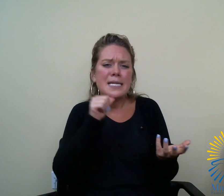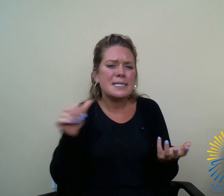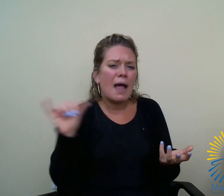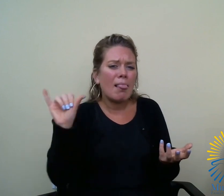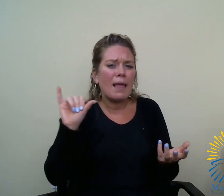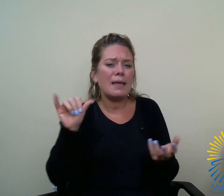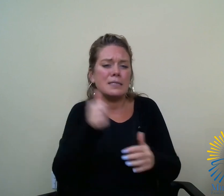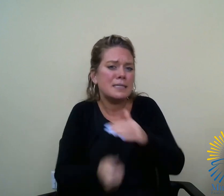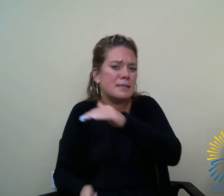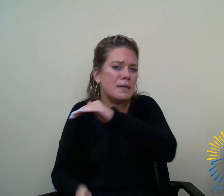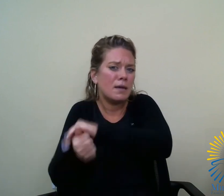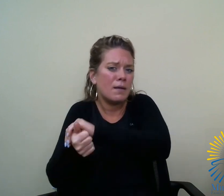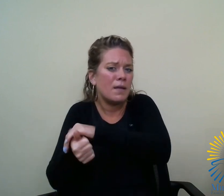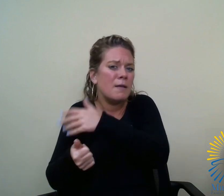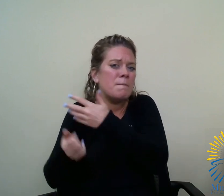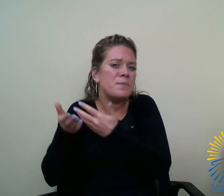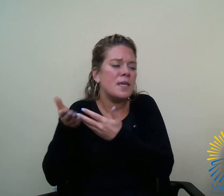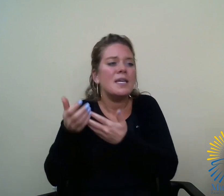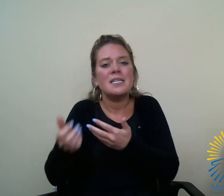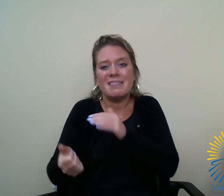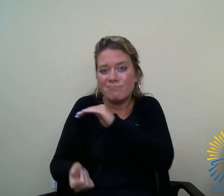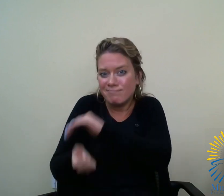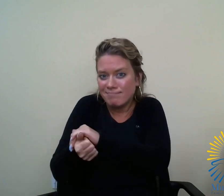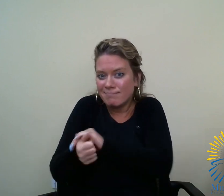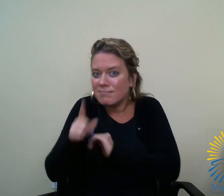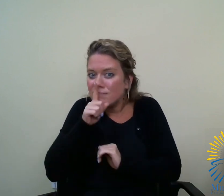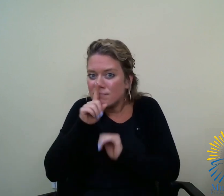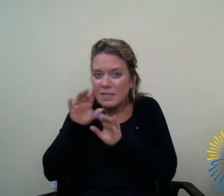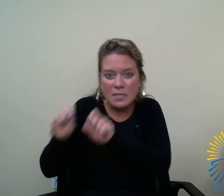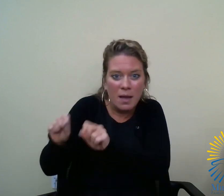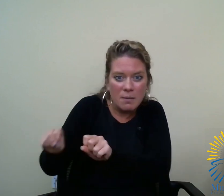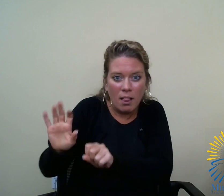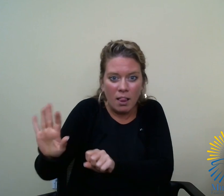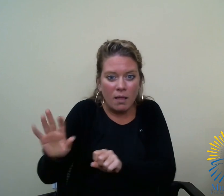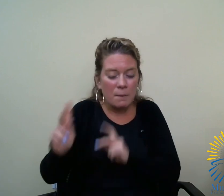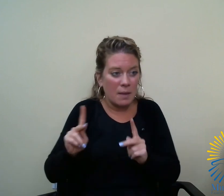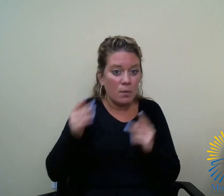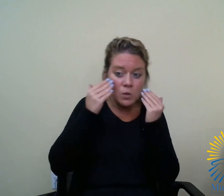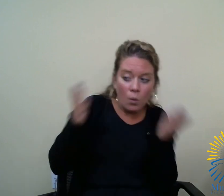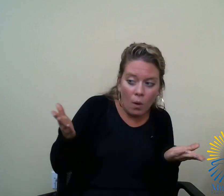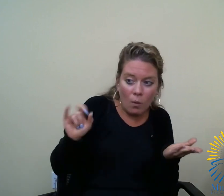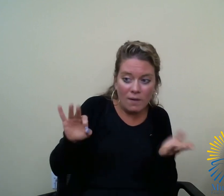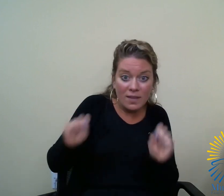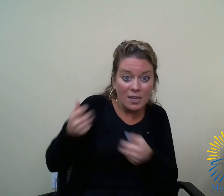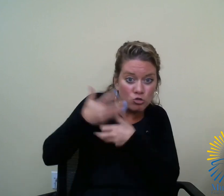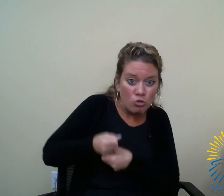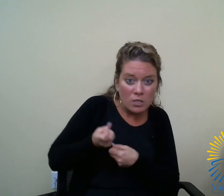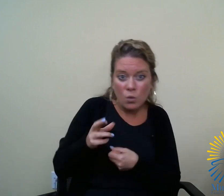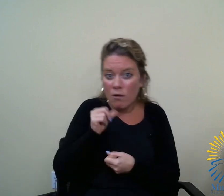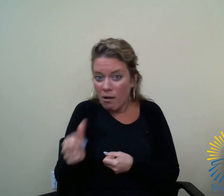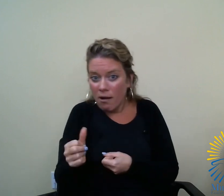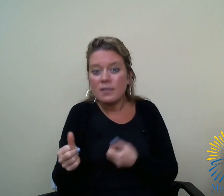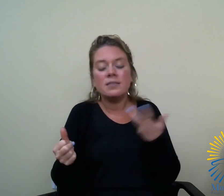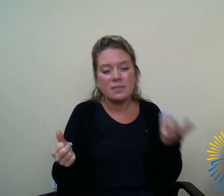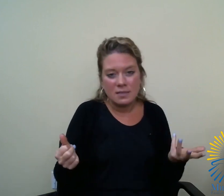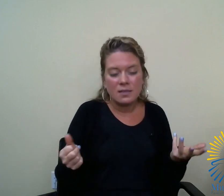key as possible, right? And when you keep things as lock and key as possible, unfortunately, people don't know what to trust, or they're trusting any information that's coming